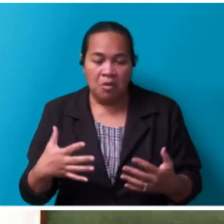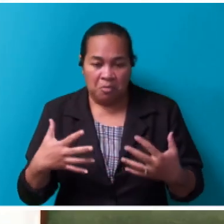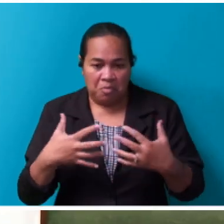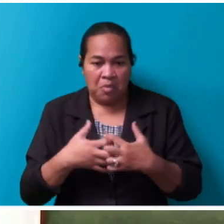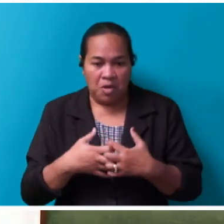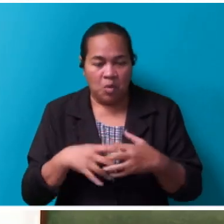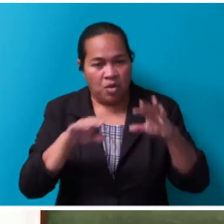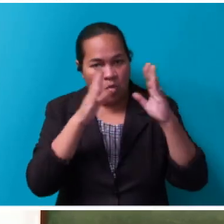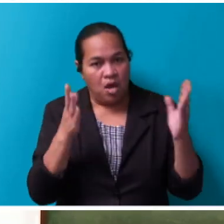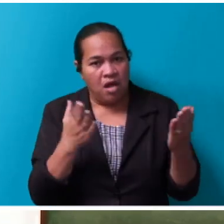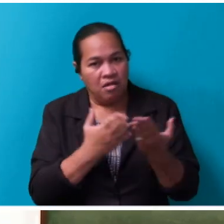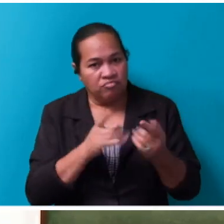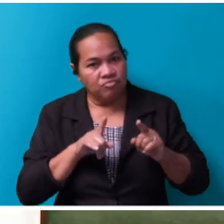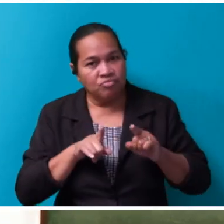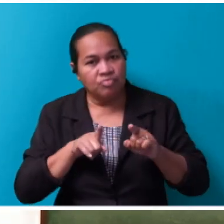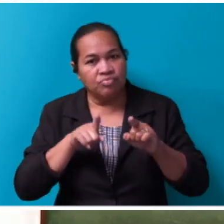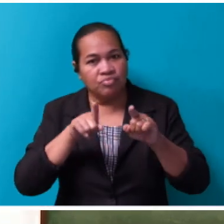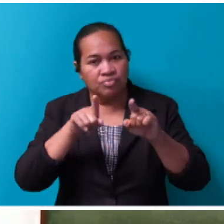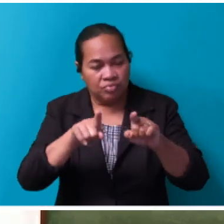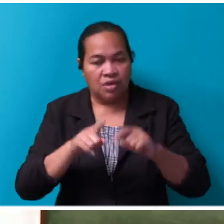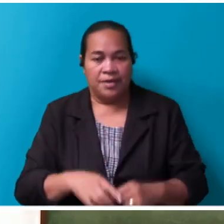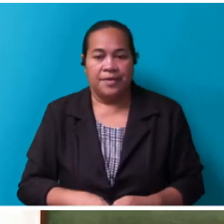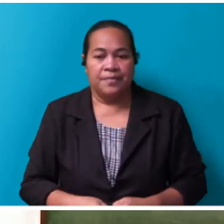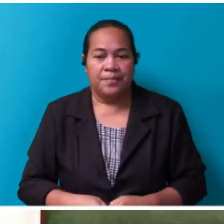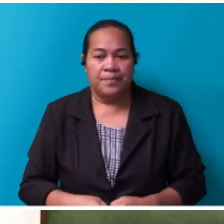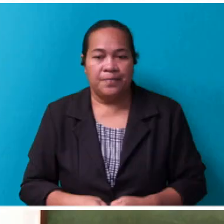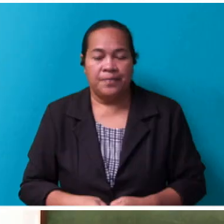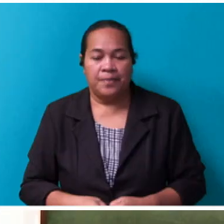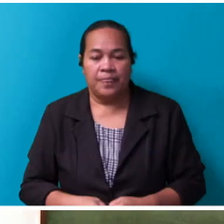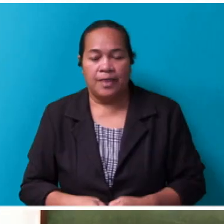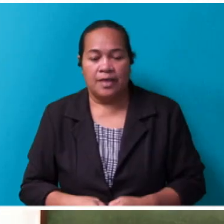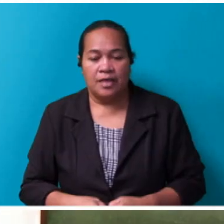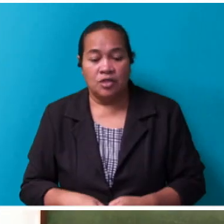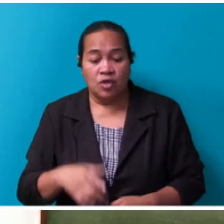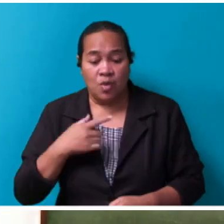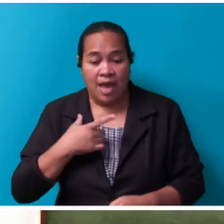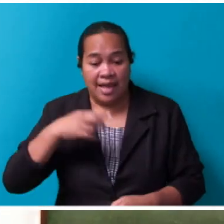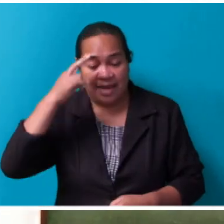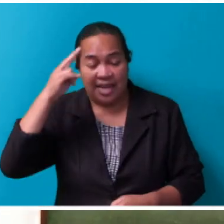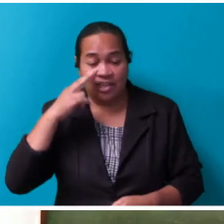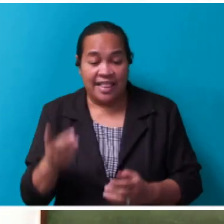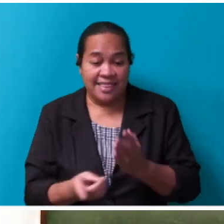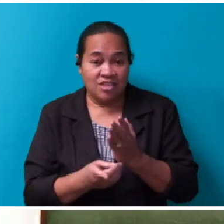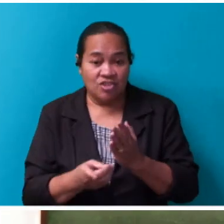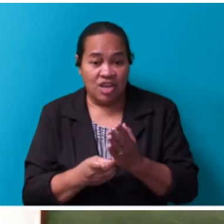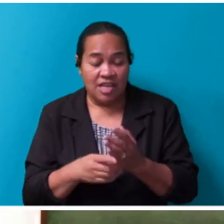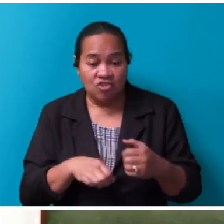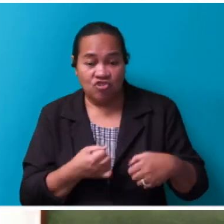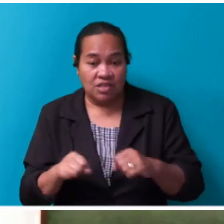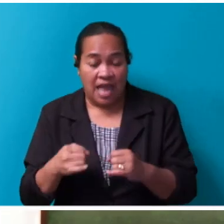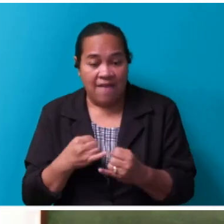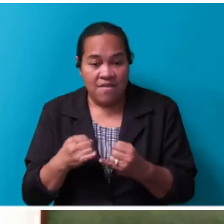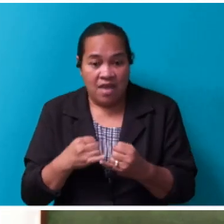global trends, and that is why in the National Digital Strategy, there were some very